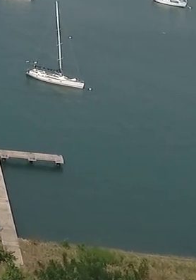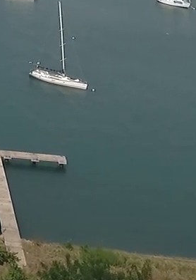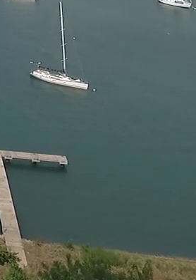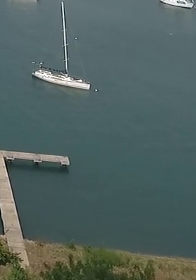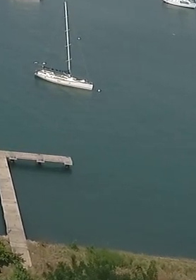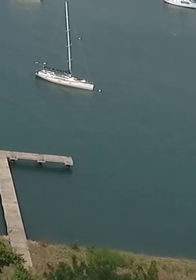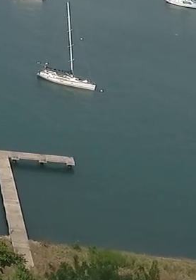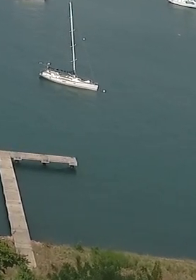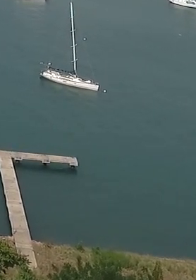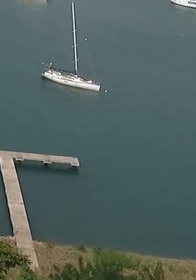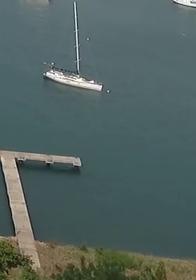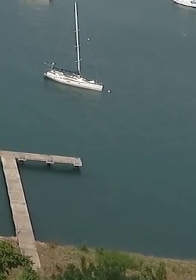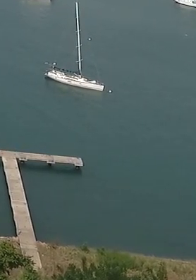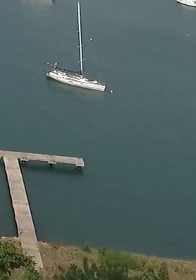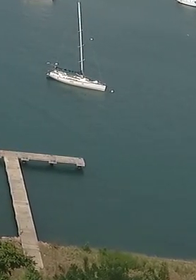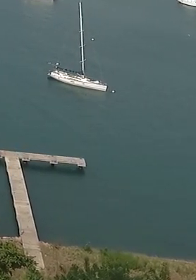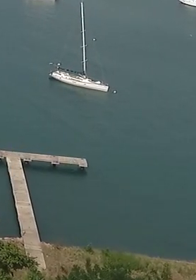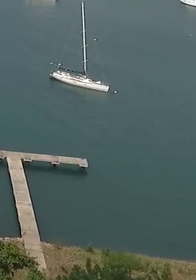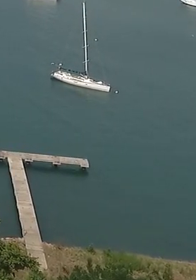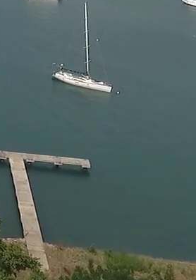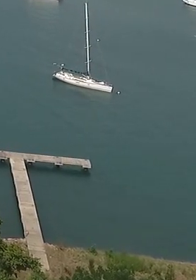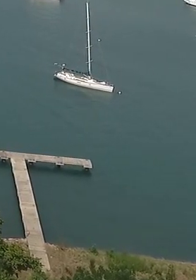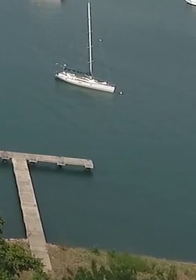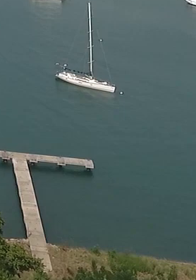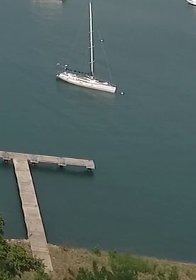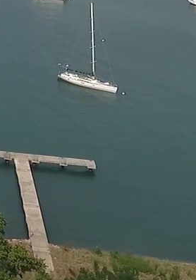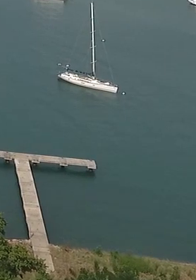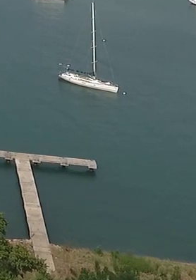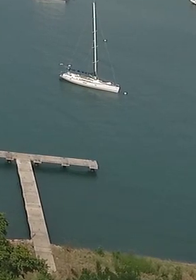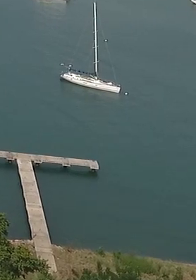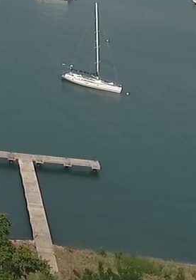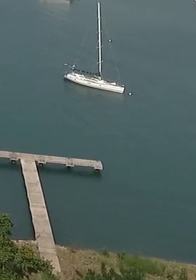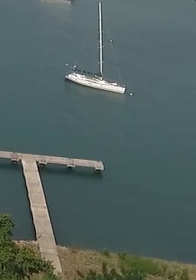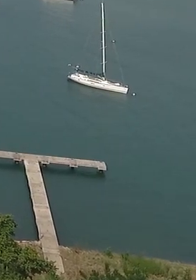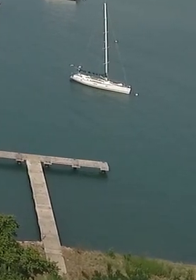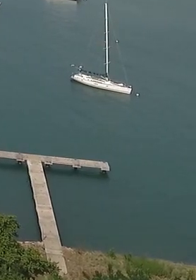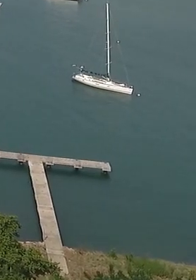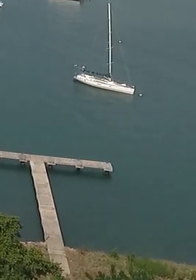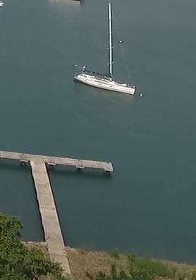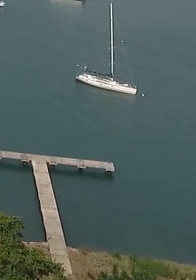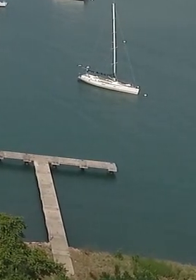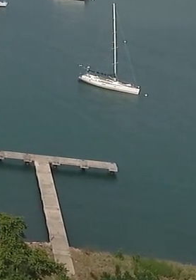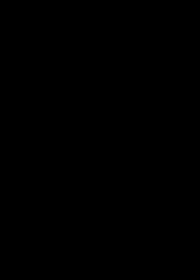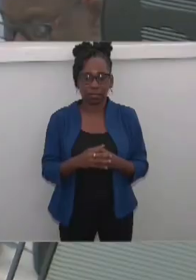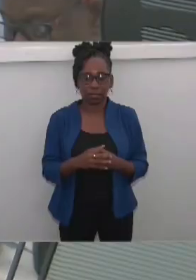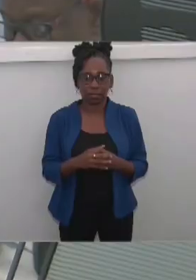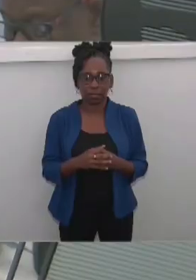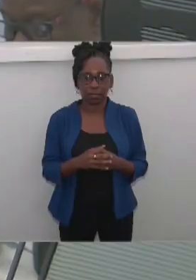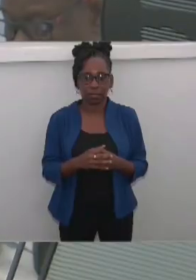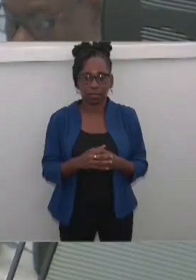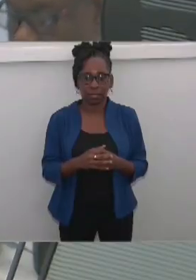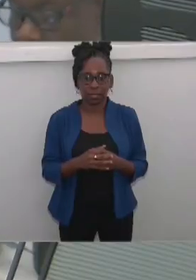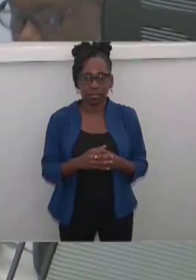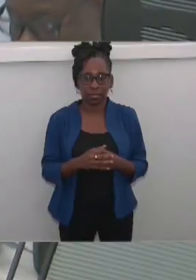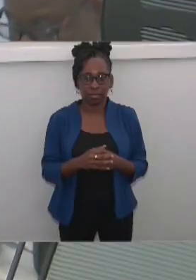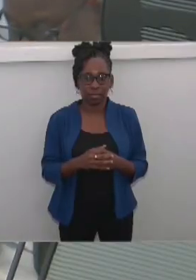establish new diplomatic relations in key countries within the first half of 2023.